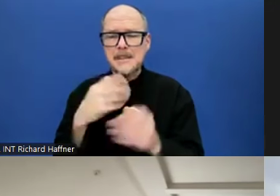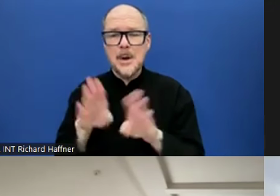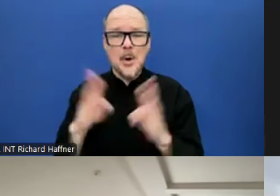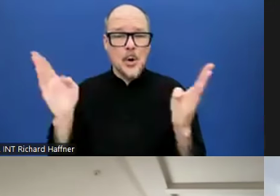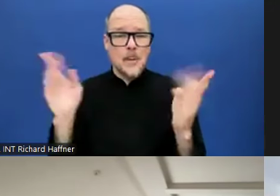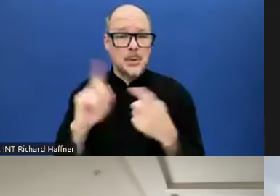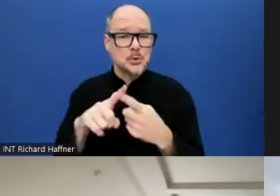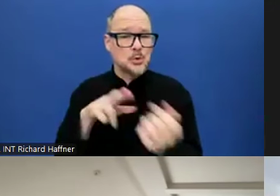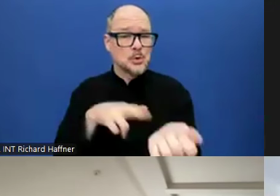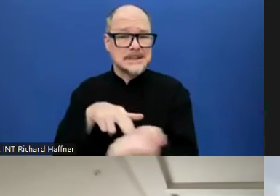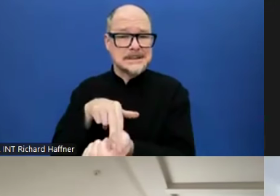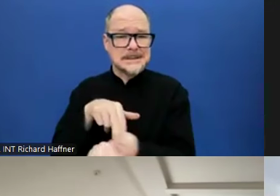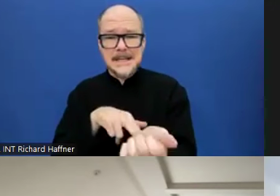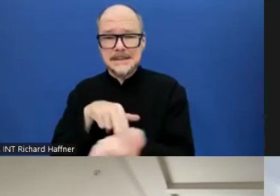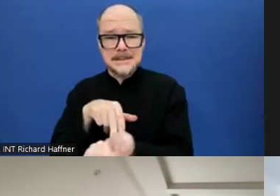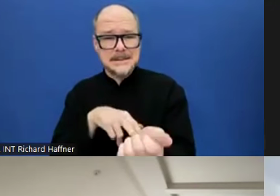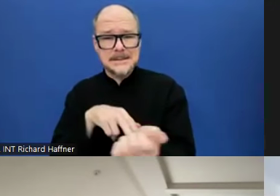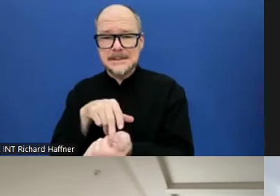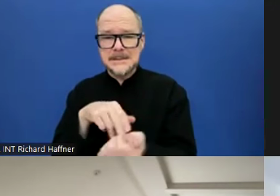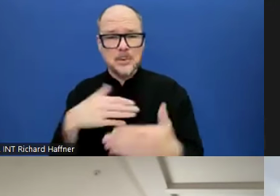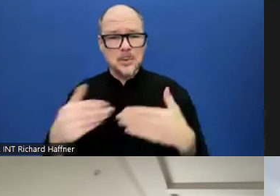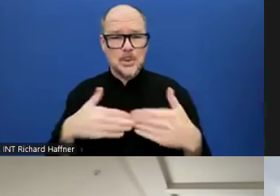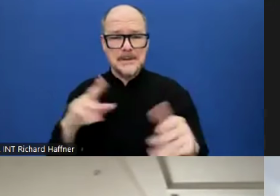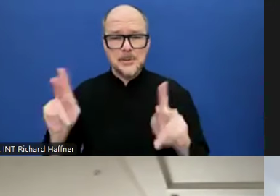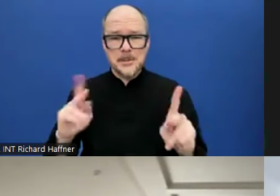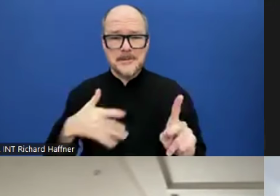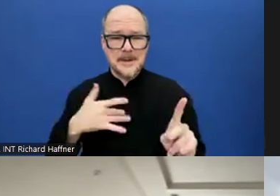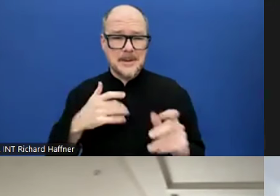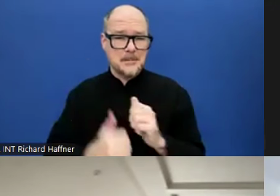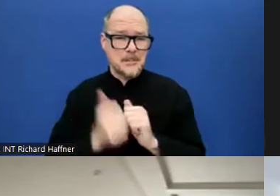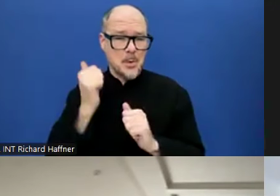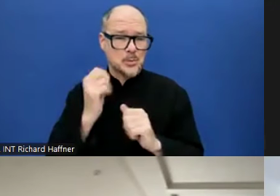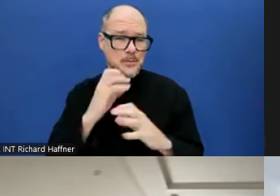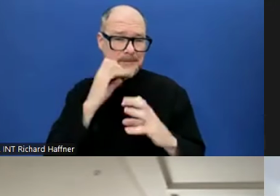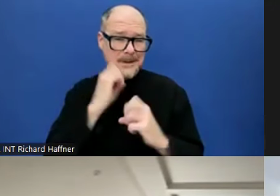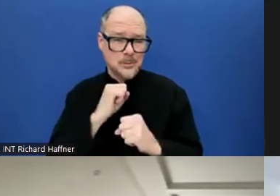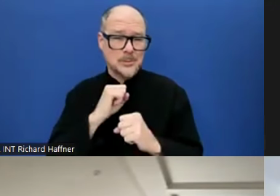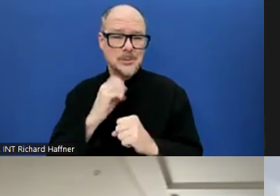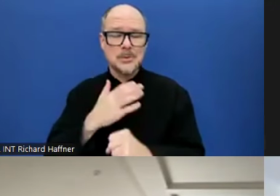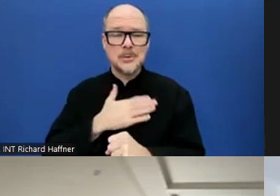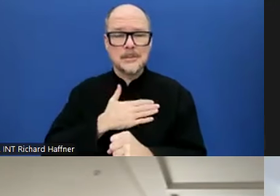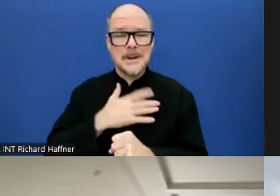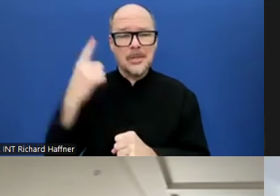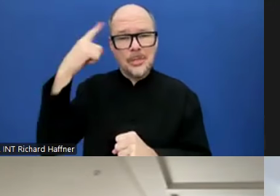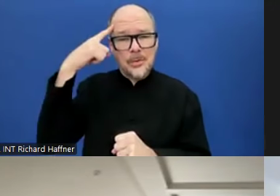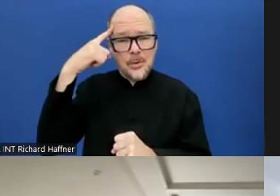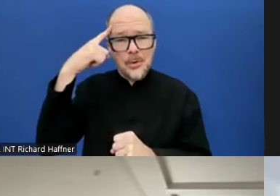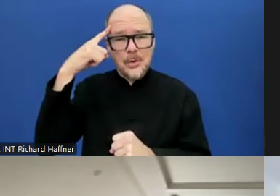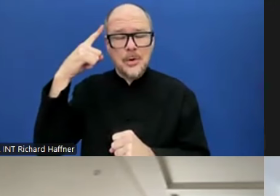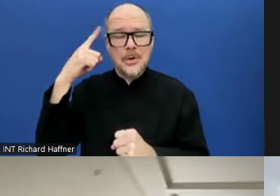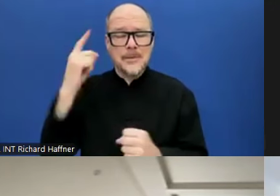of the group, whatever everyone finds the most valuable. My thought is that there's a lot of